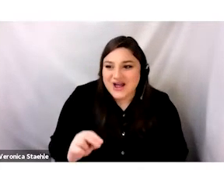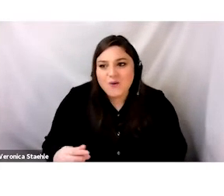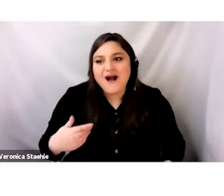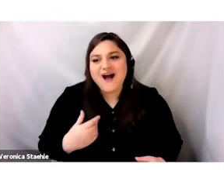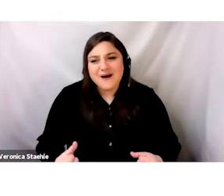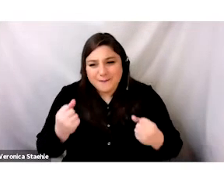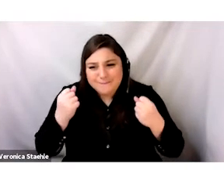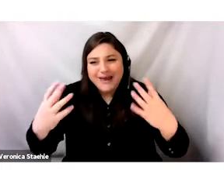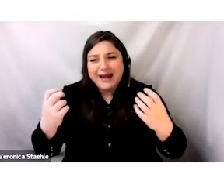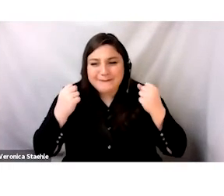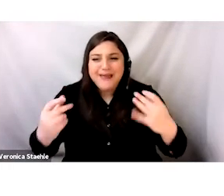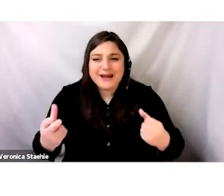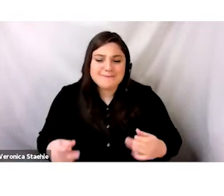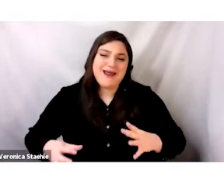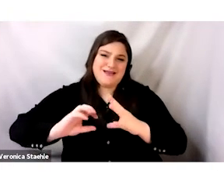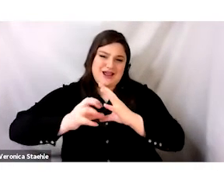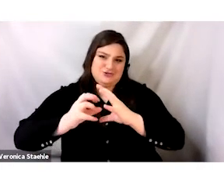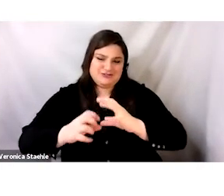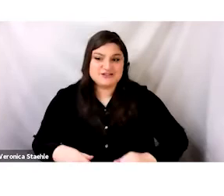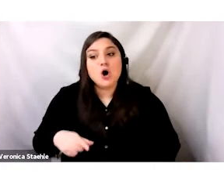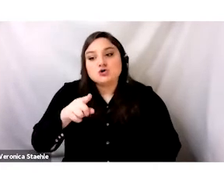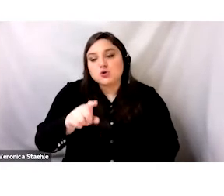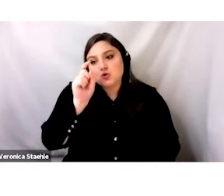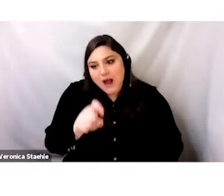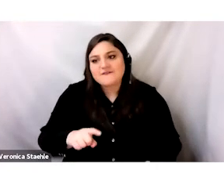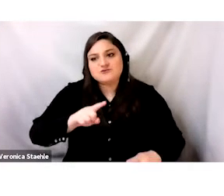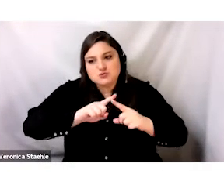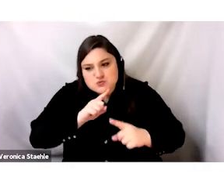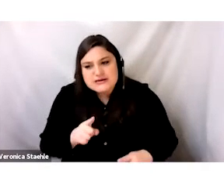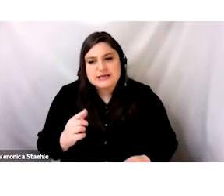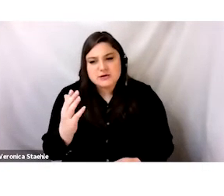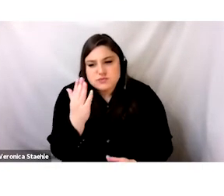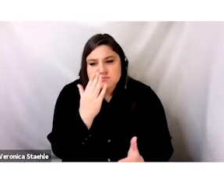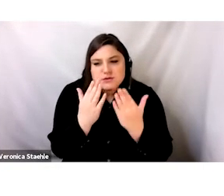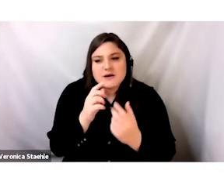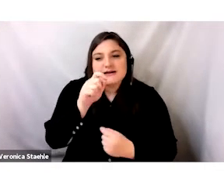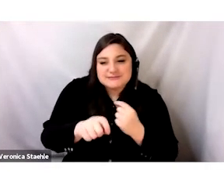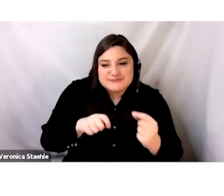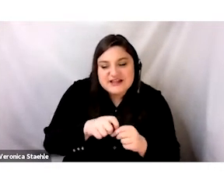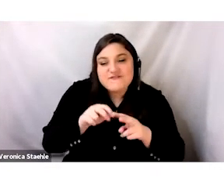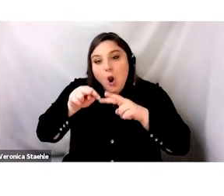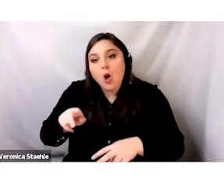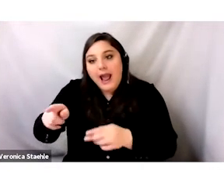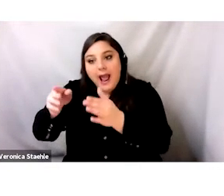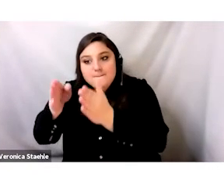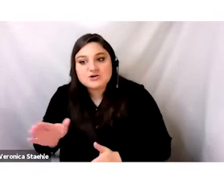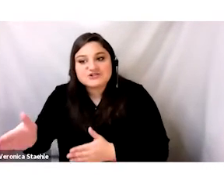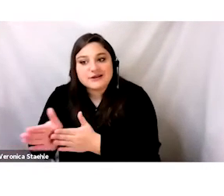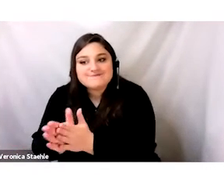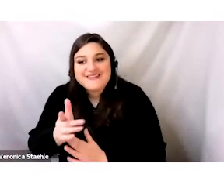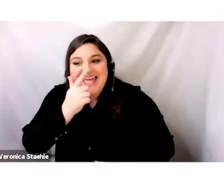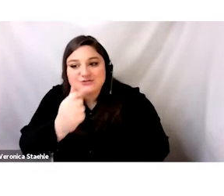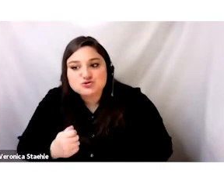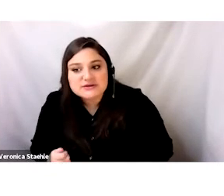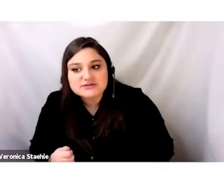us. And so being very specific of even thinking about one's interests, one's values, personality types,